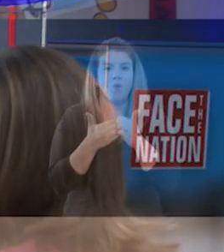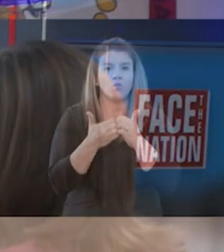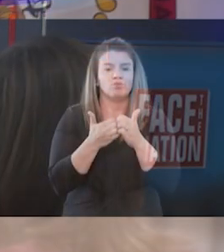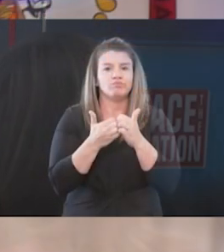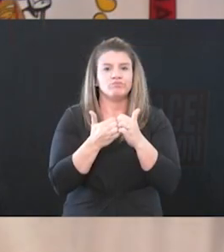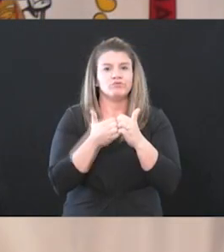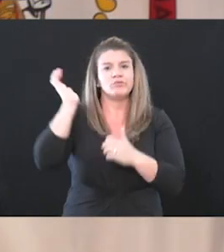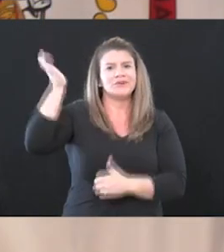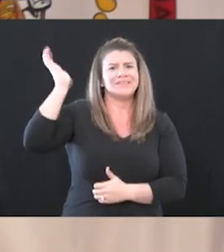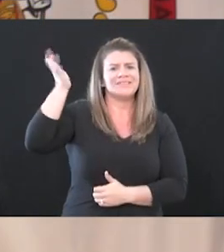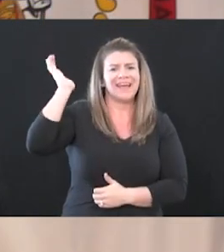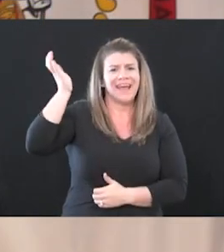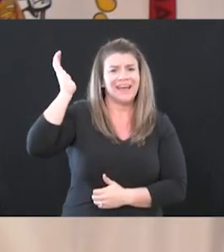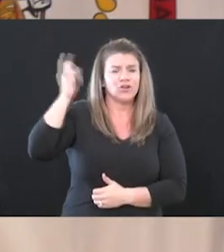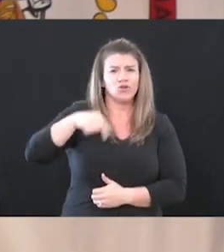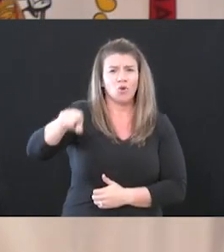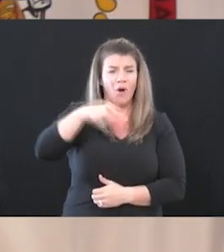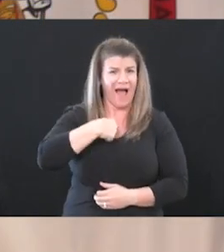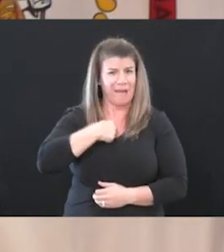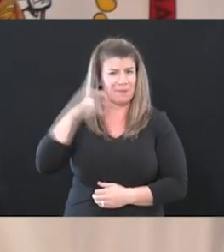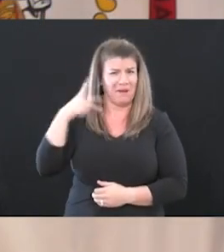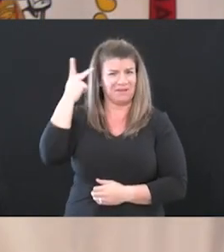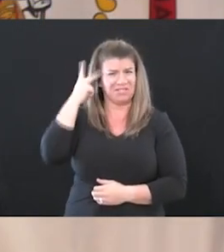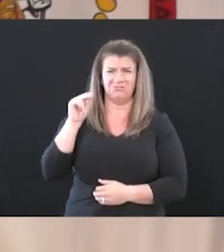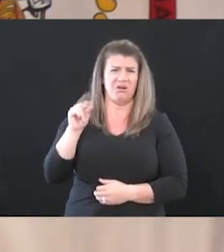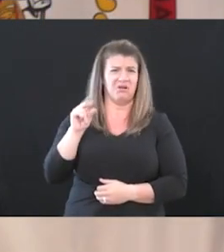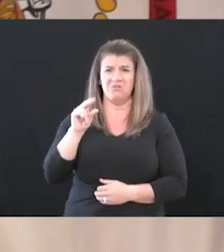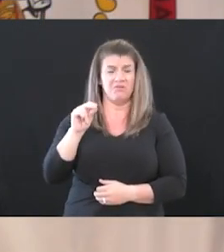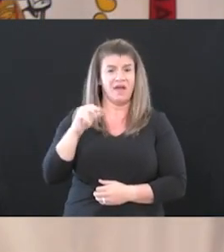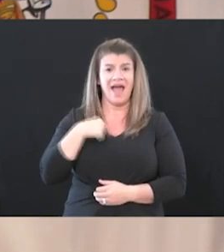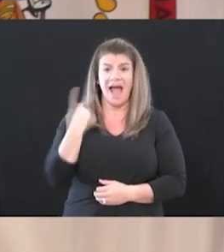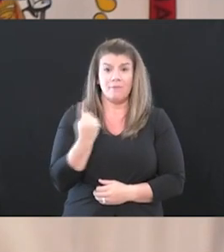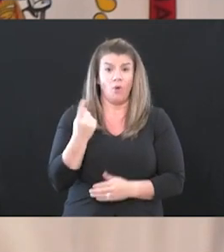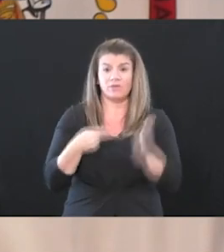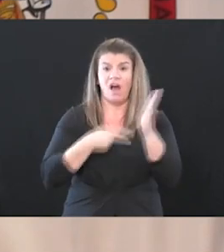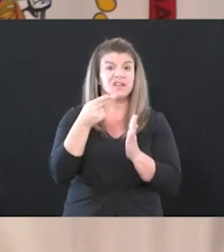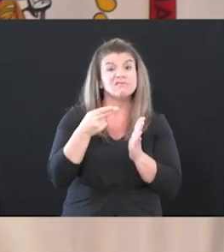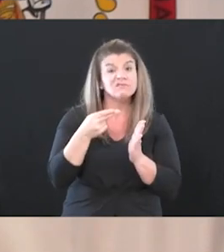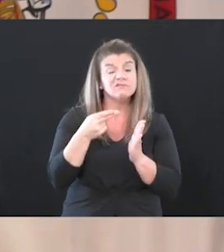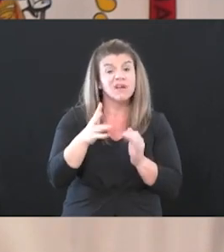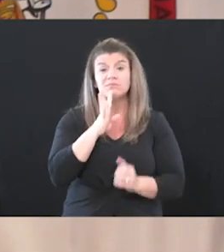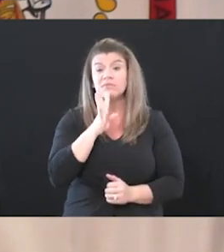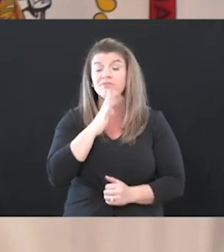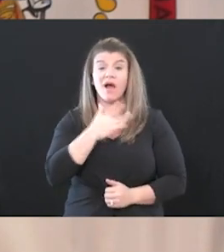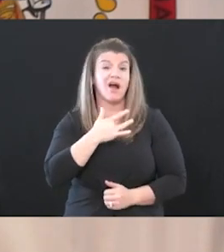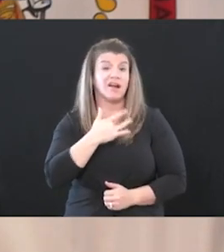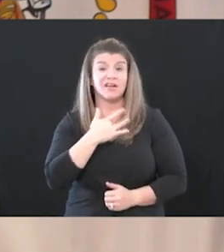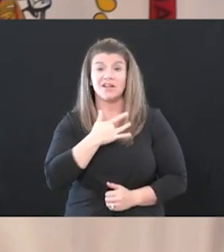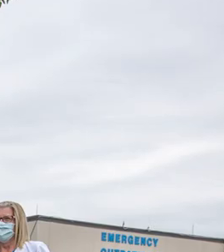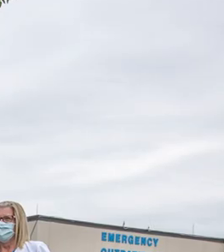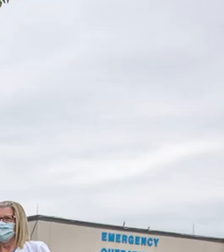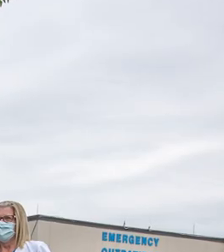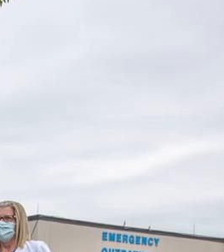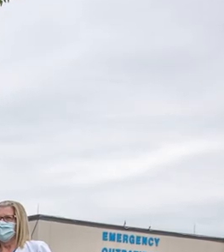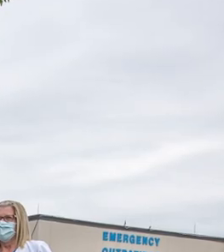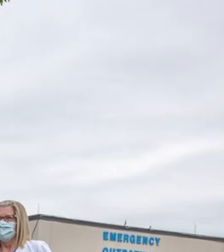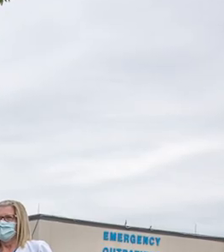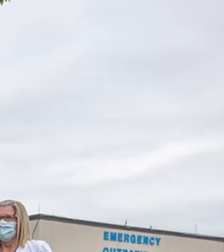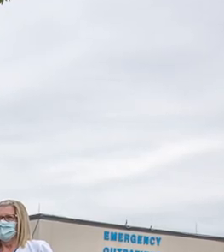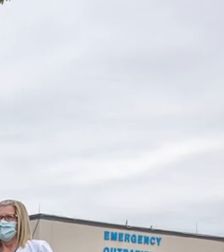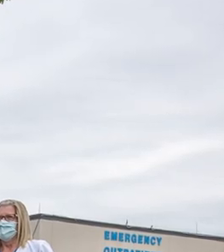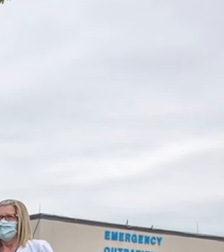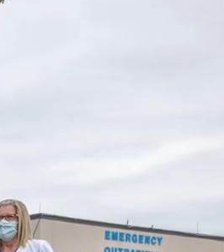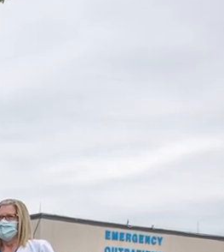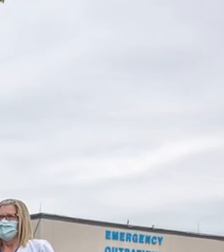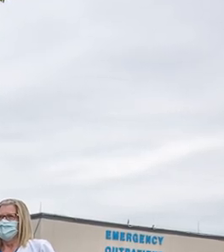vaccinated. The governor managed the allocation of the state's $1.25 billion allotment of federal CARES Act funding. He also provided